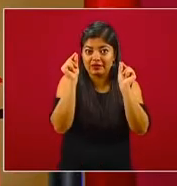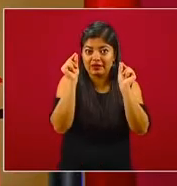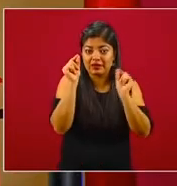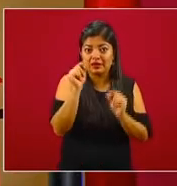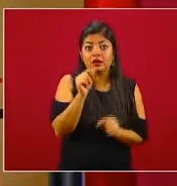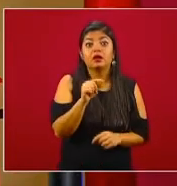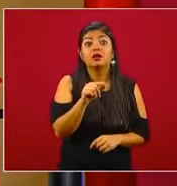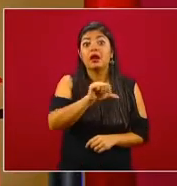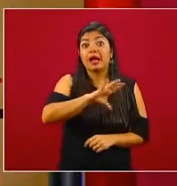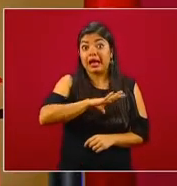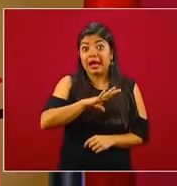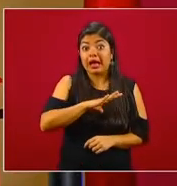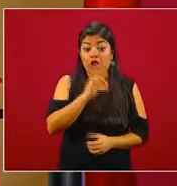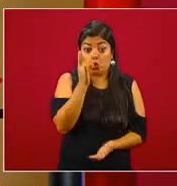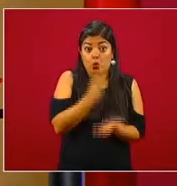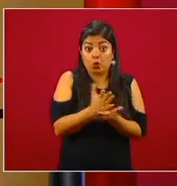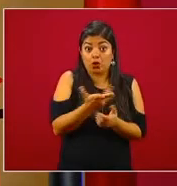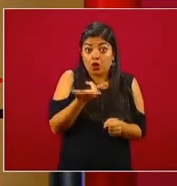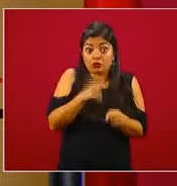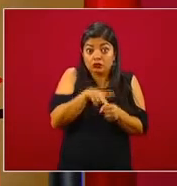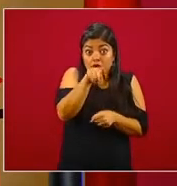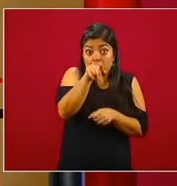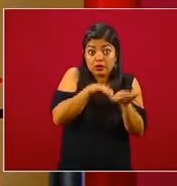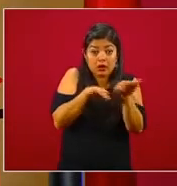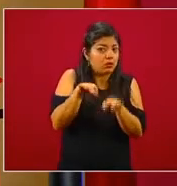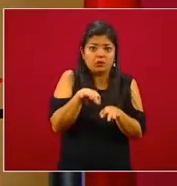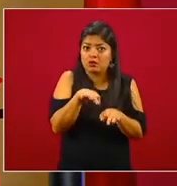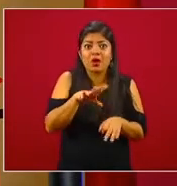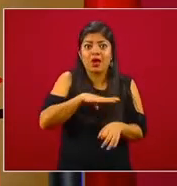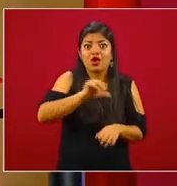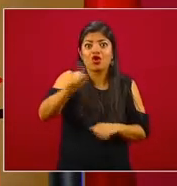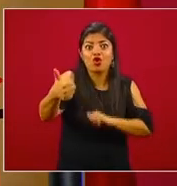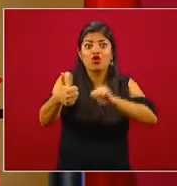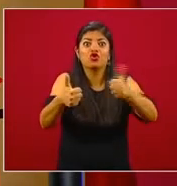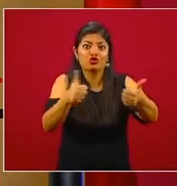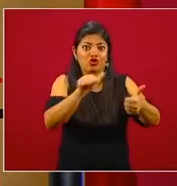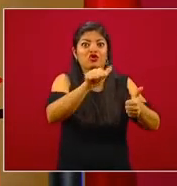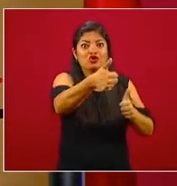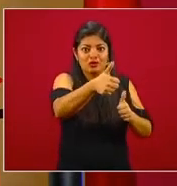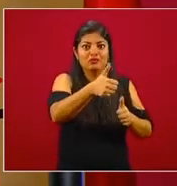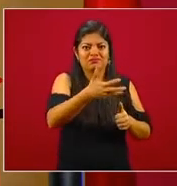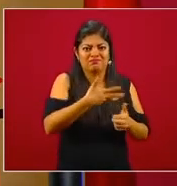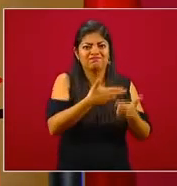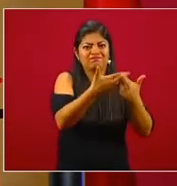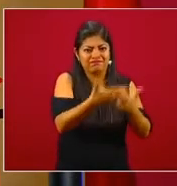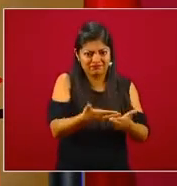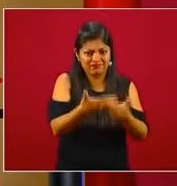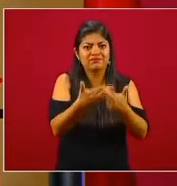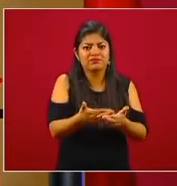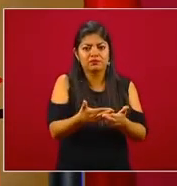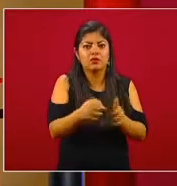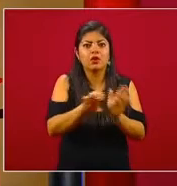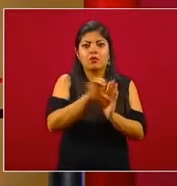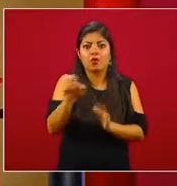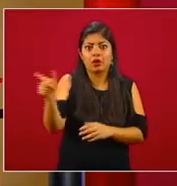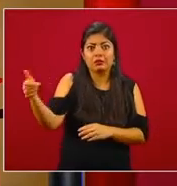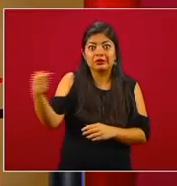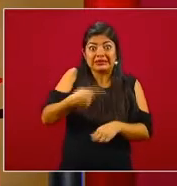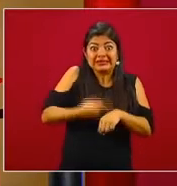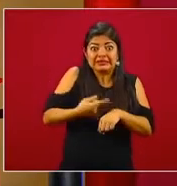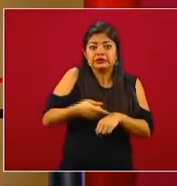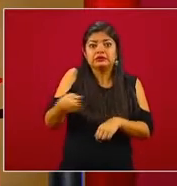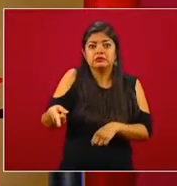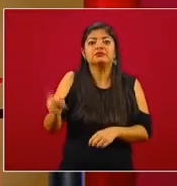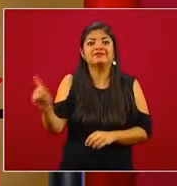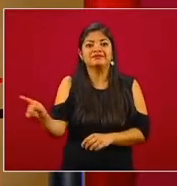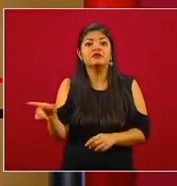to address them otros right now. hospitales y que Please existe un mecanismo de referencia, un don't mecanismo de forget that there are more envío hospitals de and there is